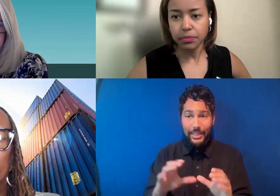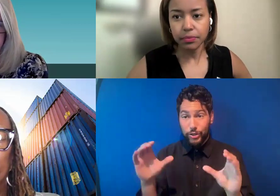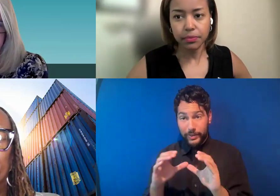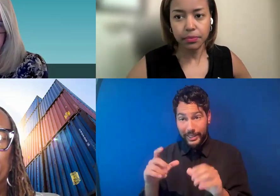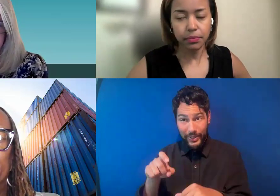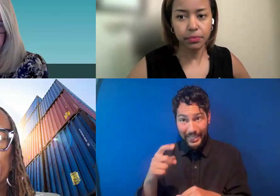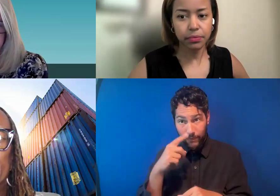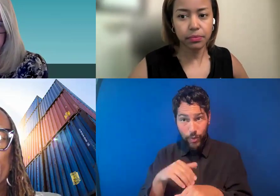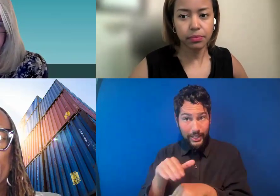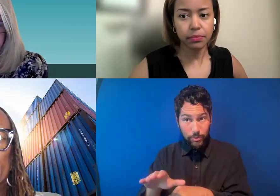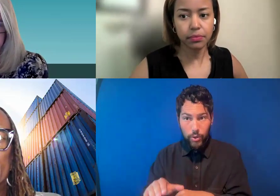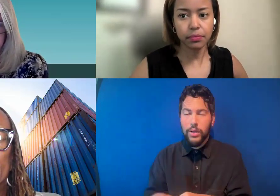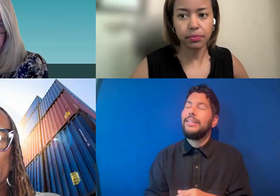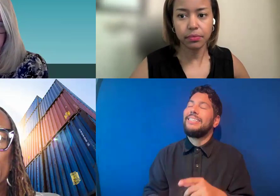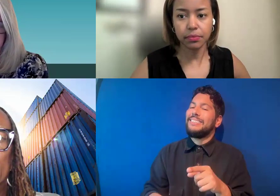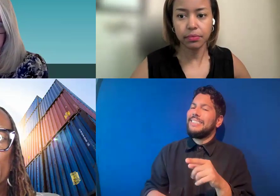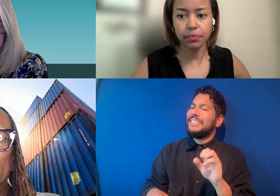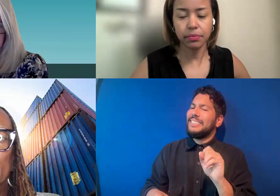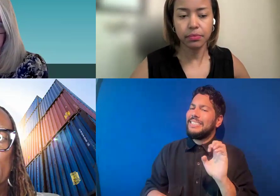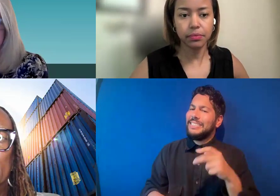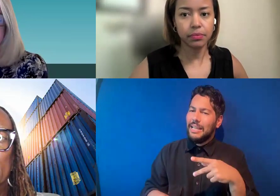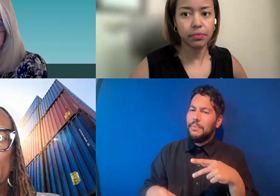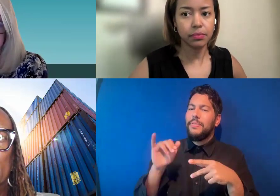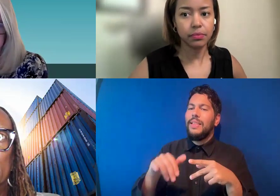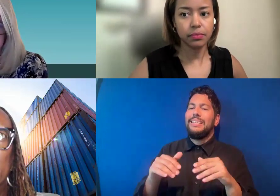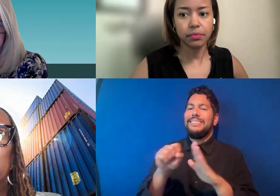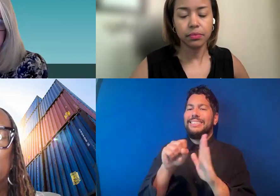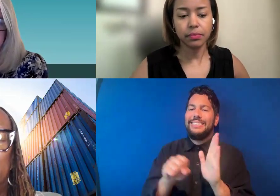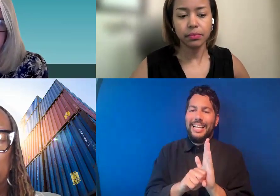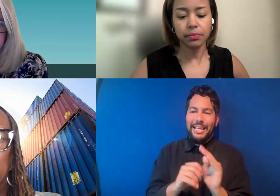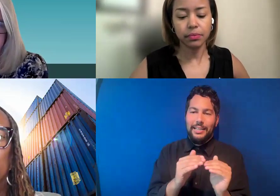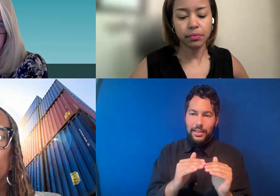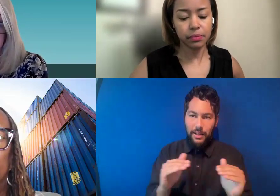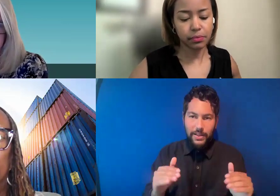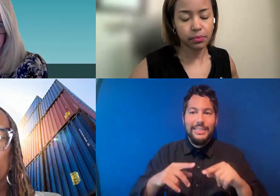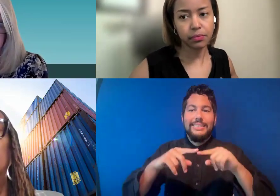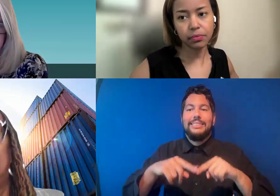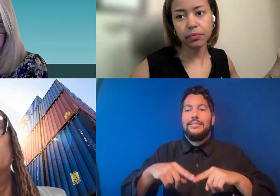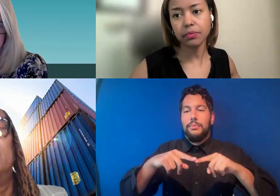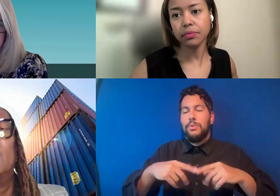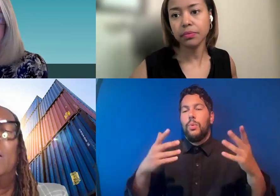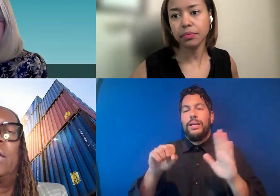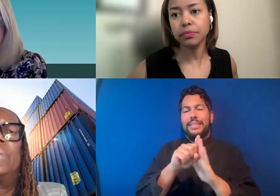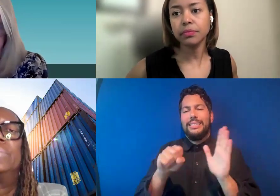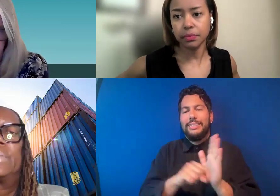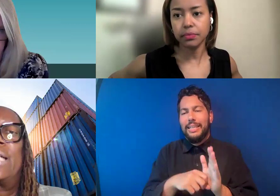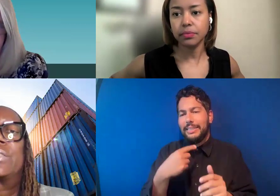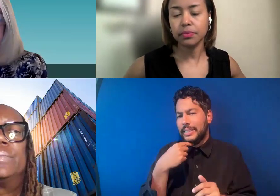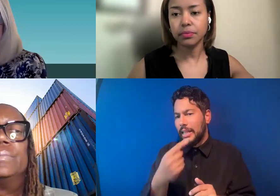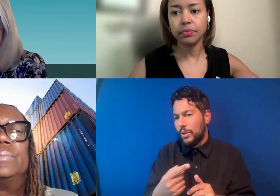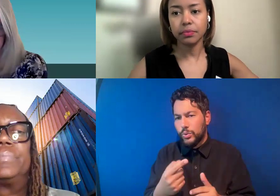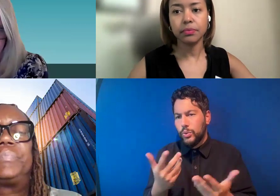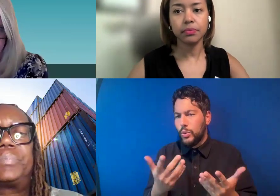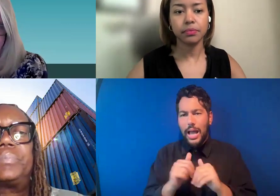export? Well, STEP grants are state level. So it depends on what the state says you can do it. Okay, gotcha.